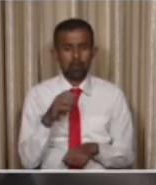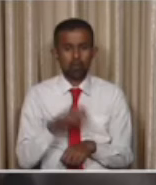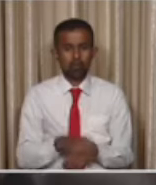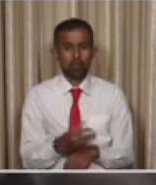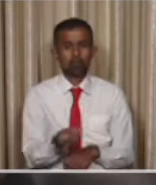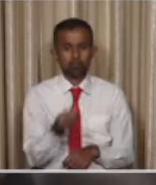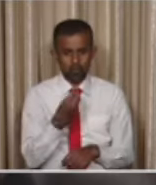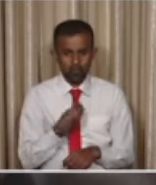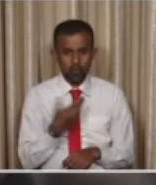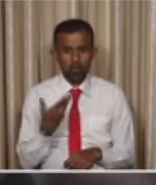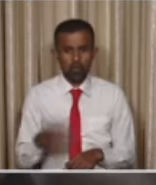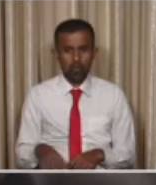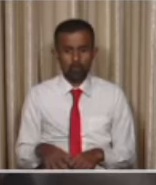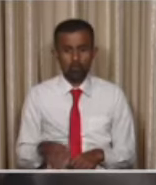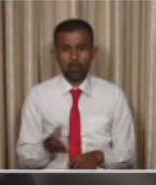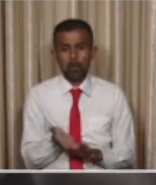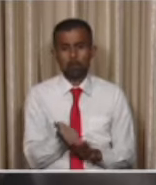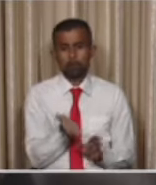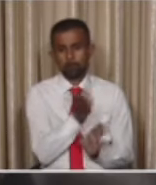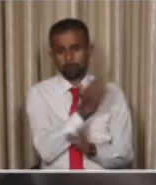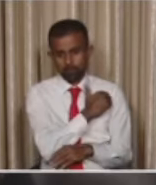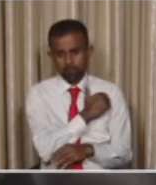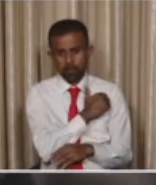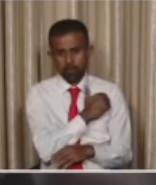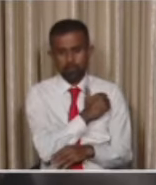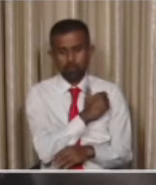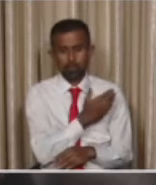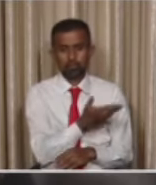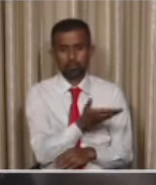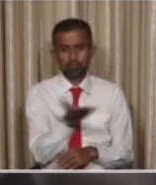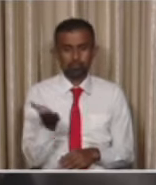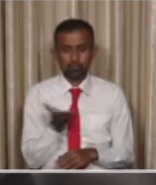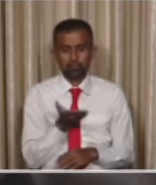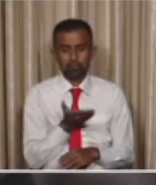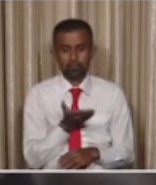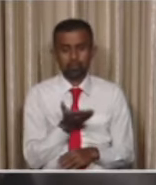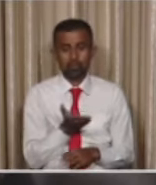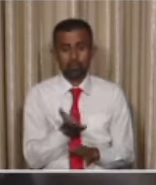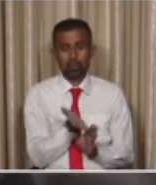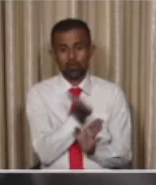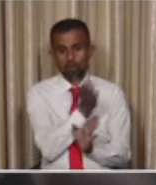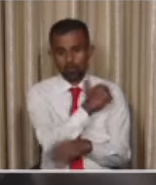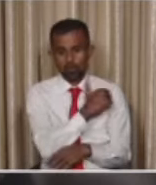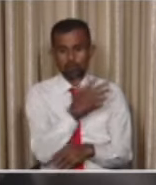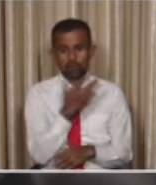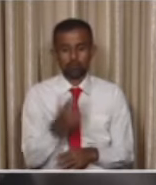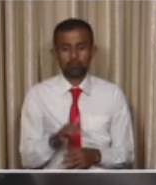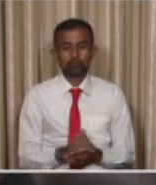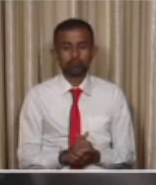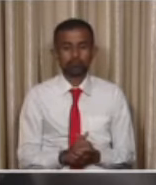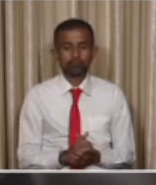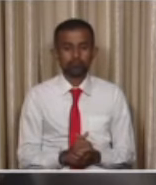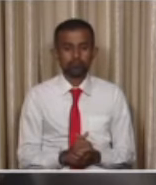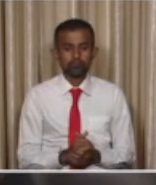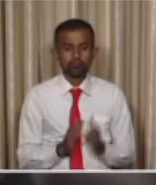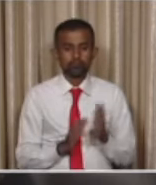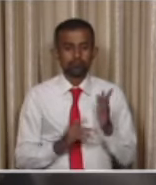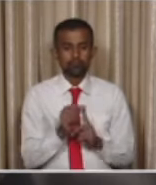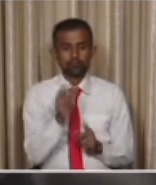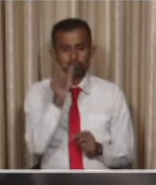now, your predecessor and your former senior, Dr. Vijayadasa Rajapaksa, President's